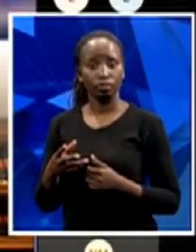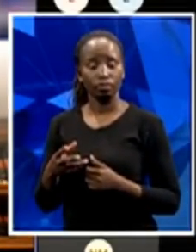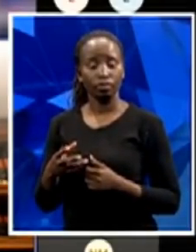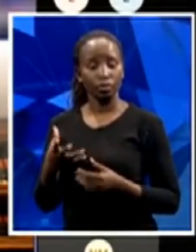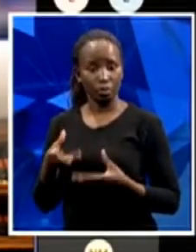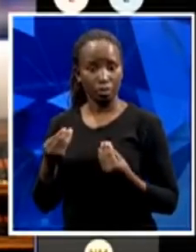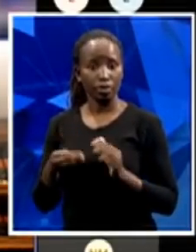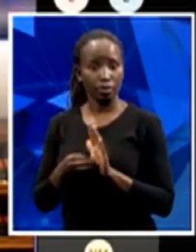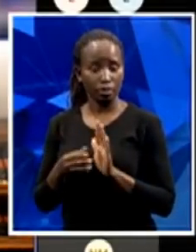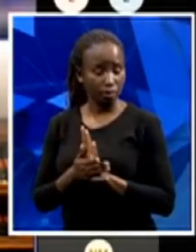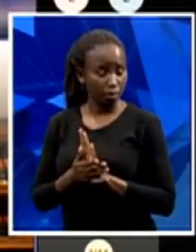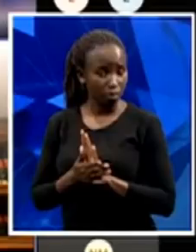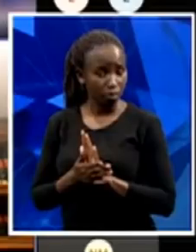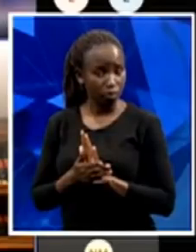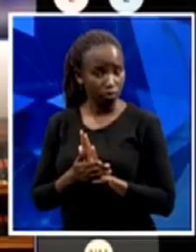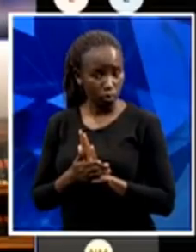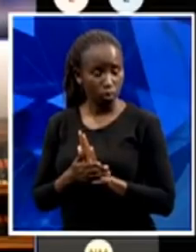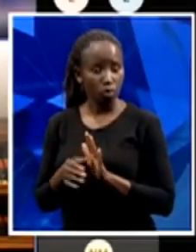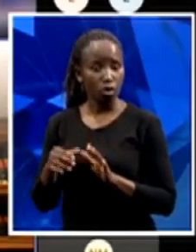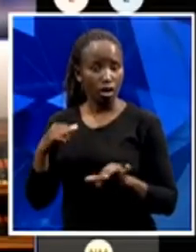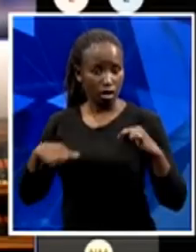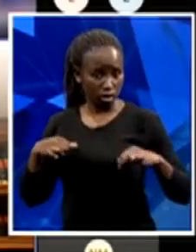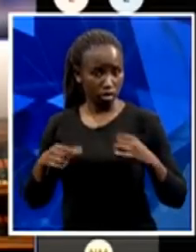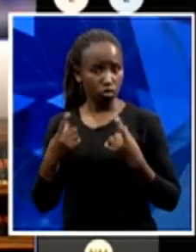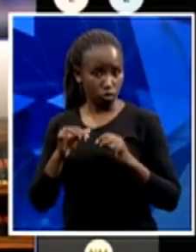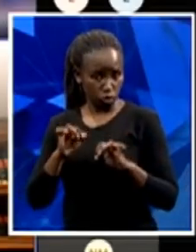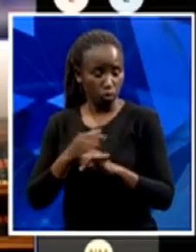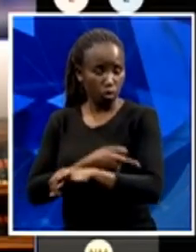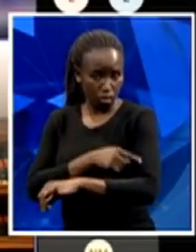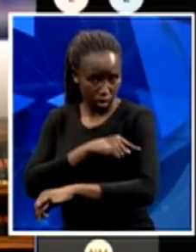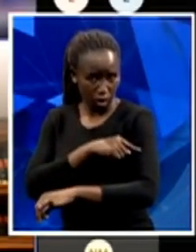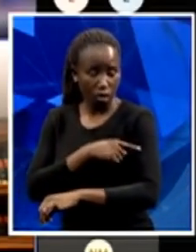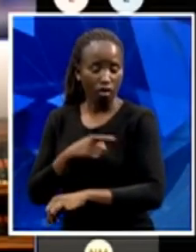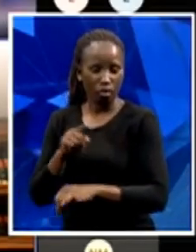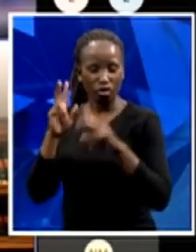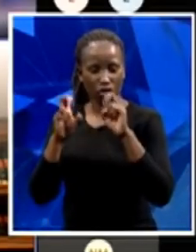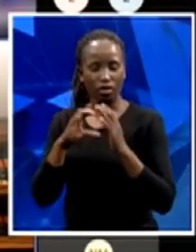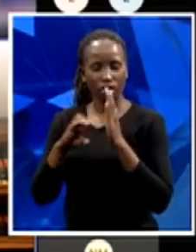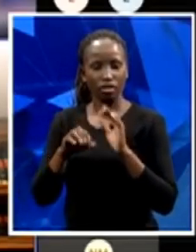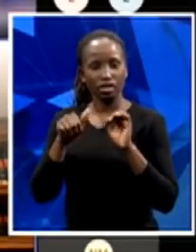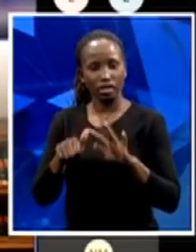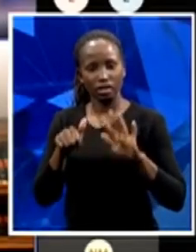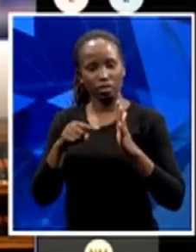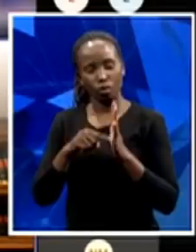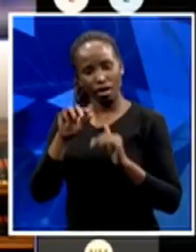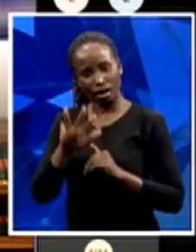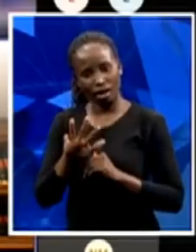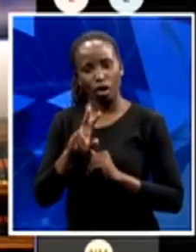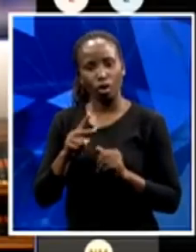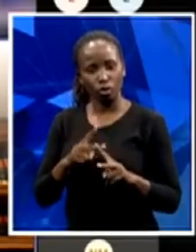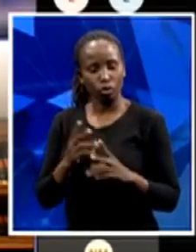on the powers given to her, both in terms of section 16.9, but also in terms of the resolution of January